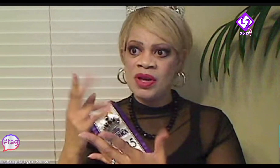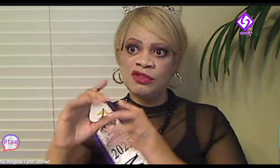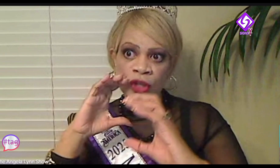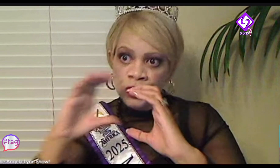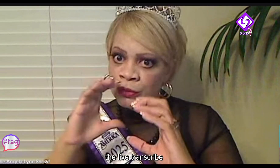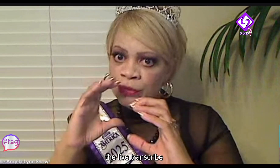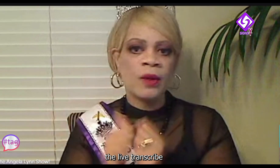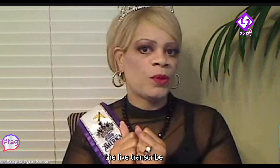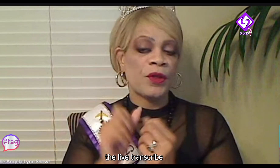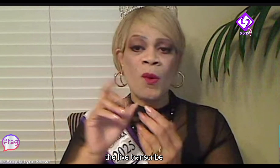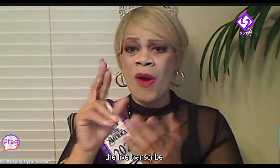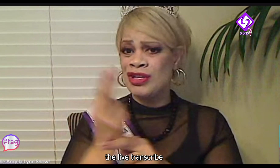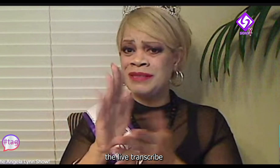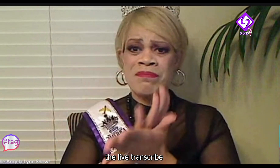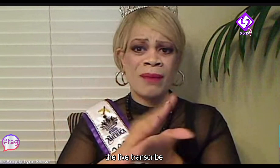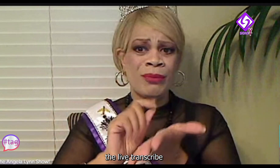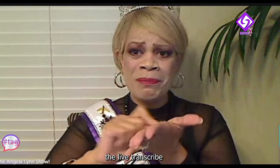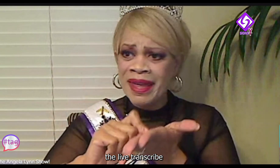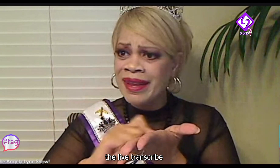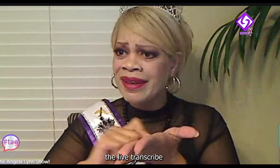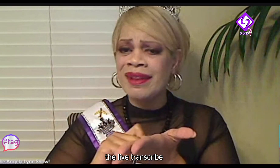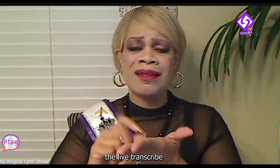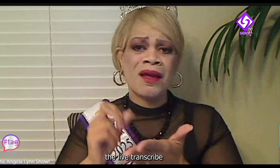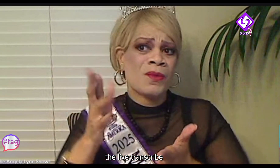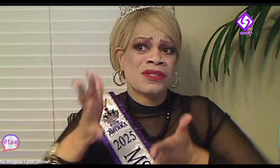app, the Live Transcribe.